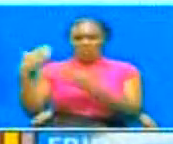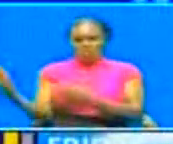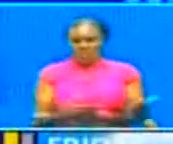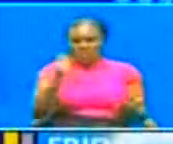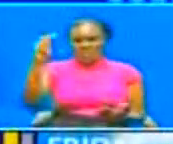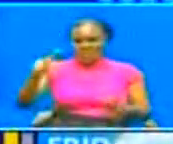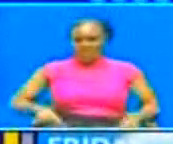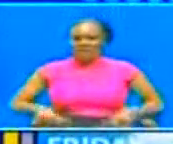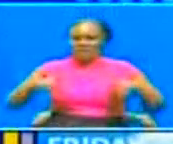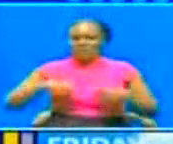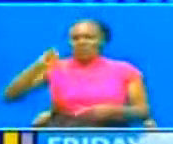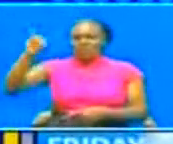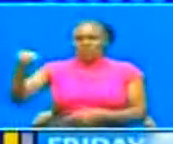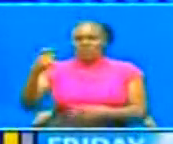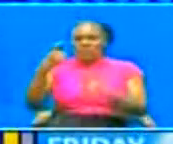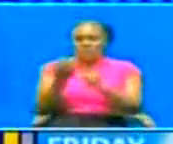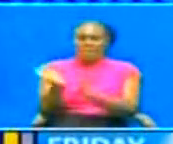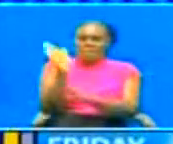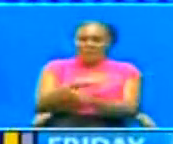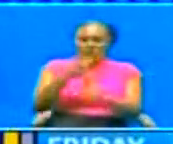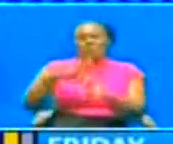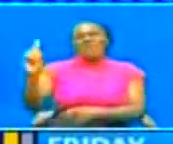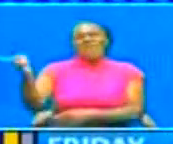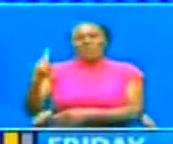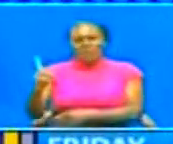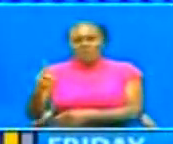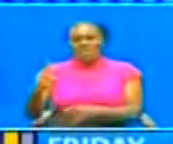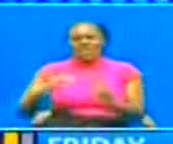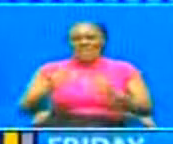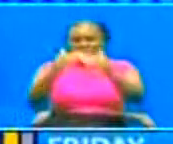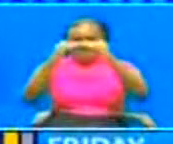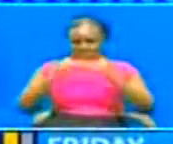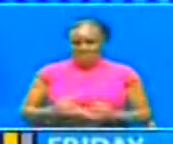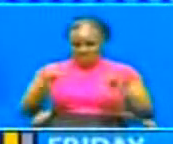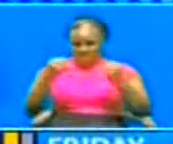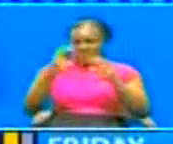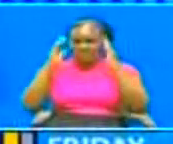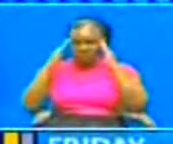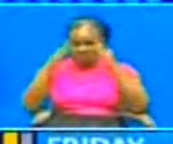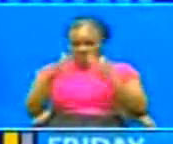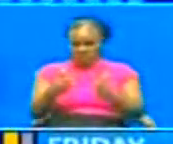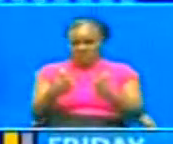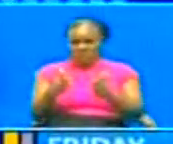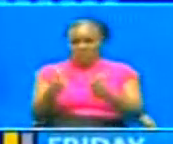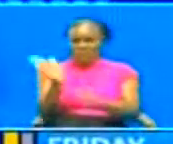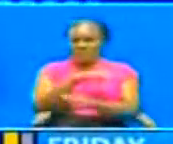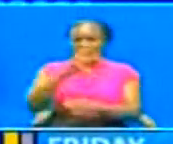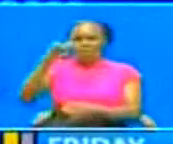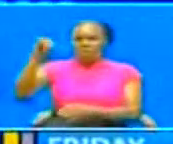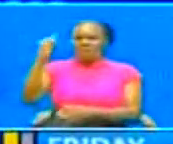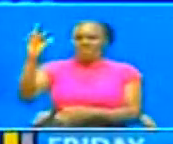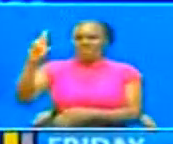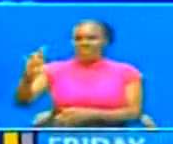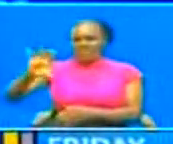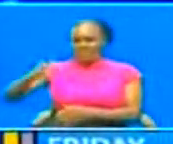This is KTN Live. This is Joshua coming back to you right from Nairobi. My next section of the news, let's now take you back to Wajir County, where